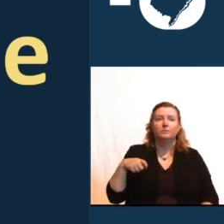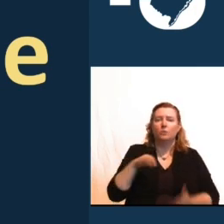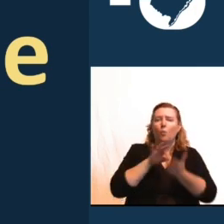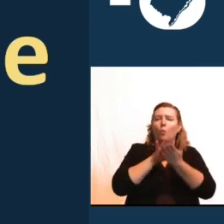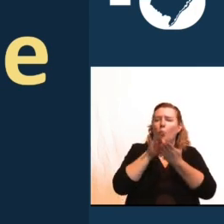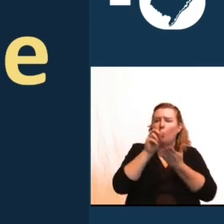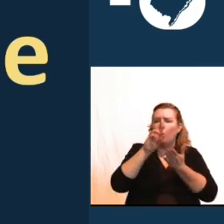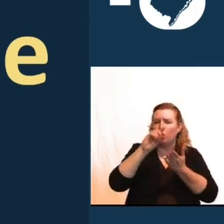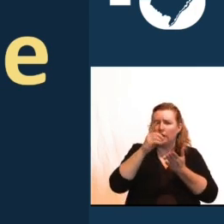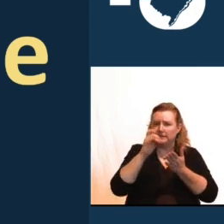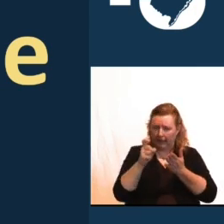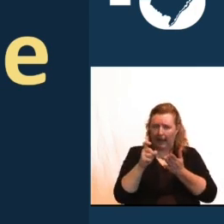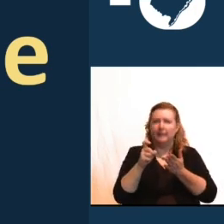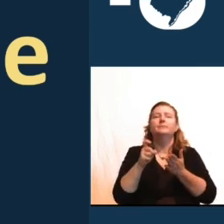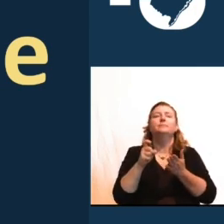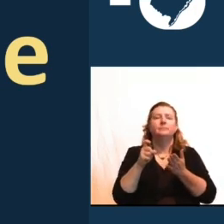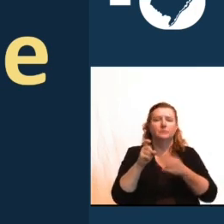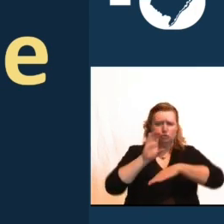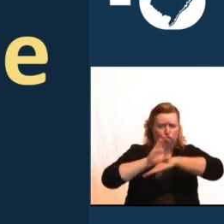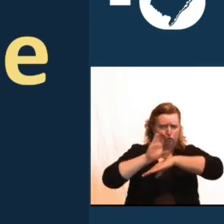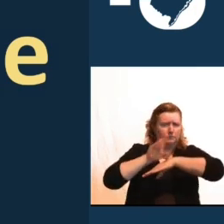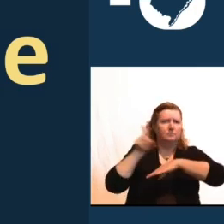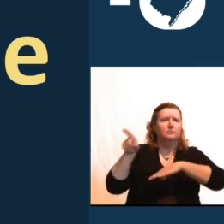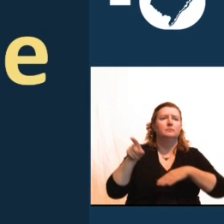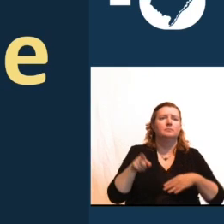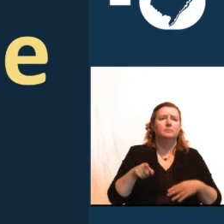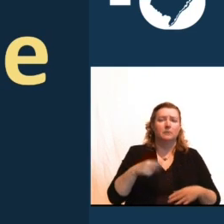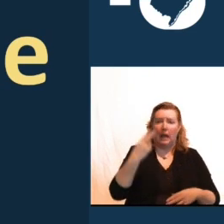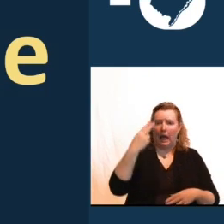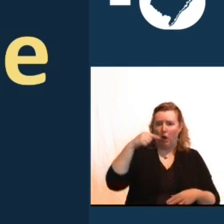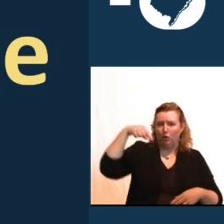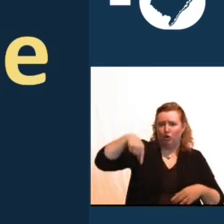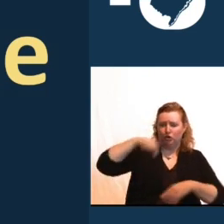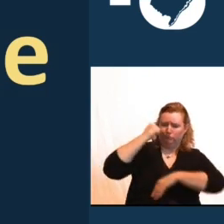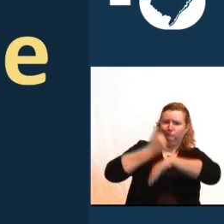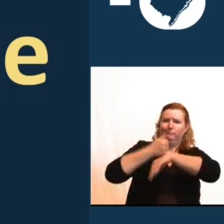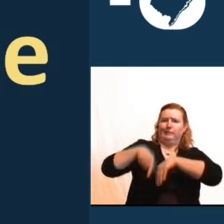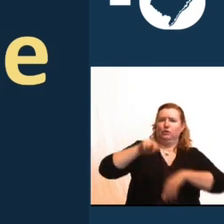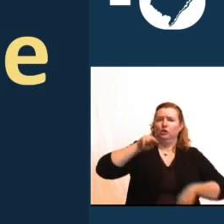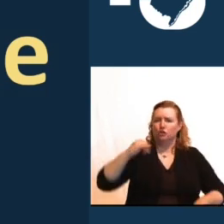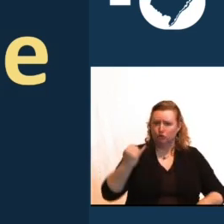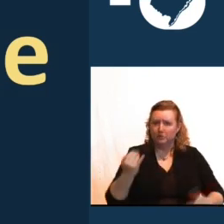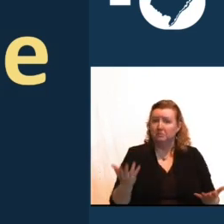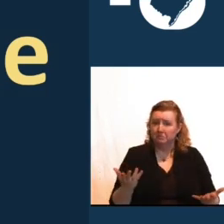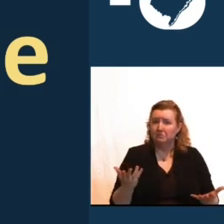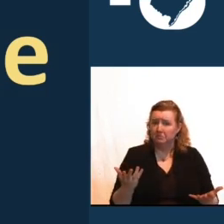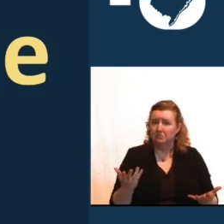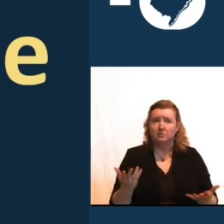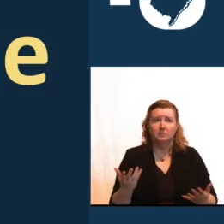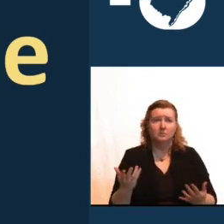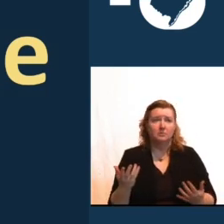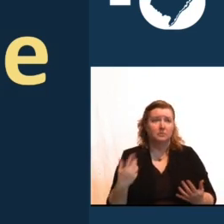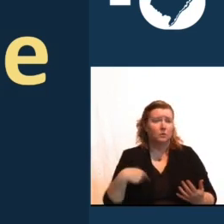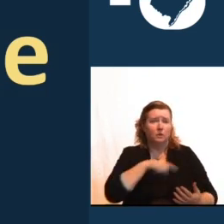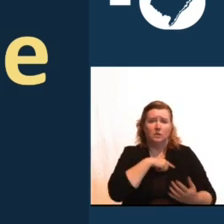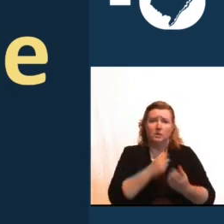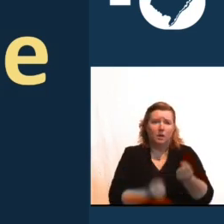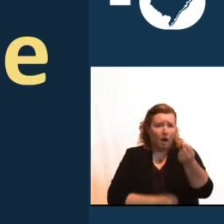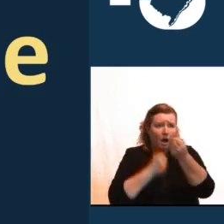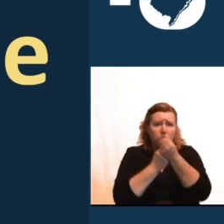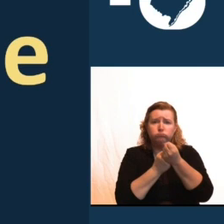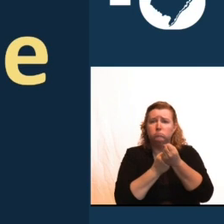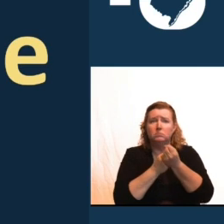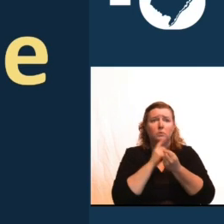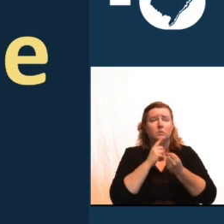and we stand in spirit, in prayer, and action with our Ukrainian brothers and sisters. Secondly,